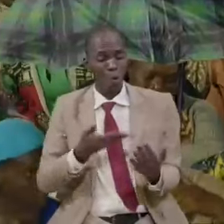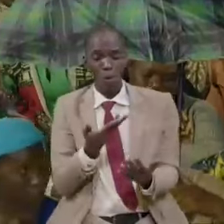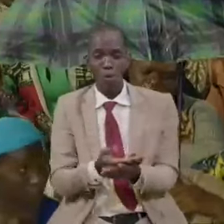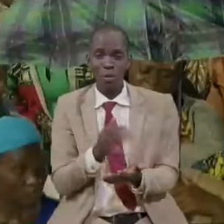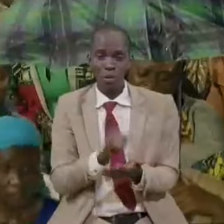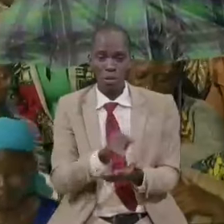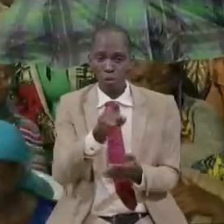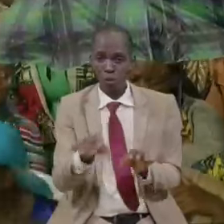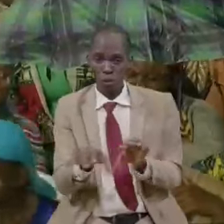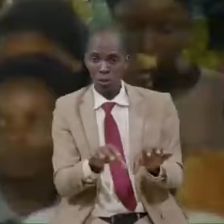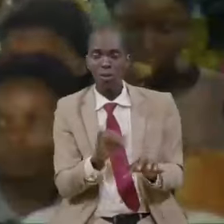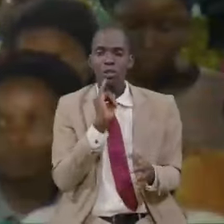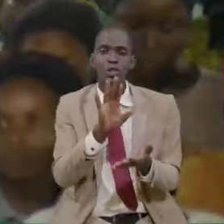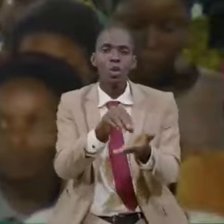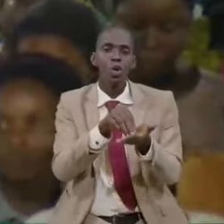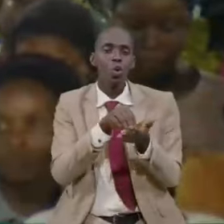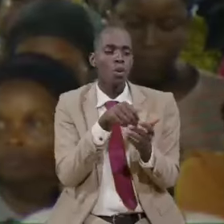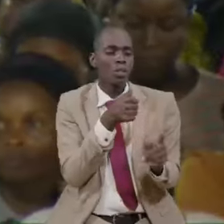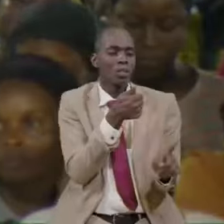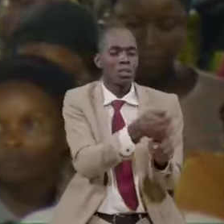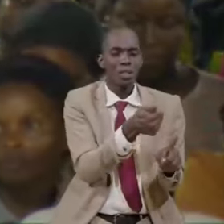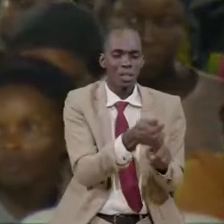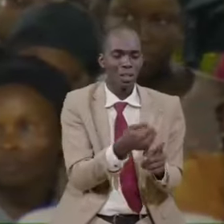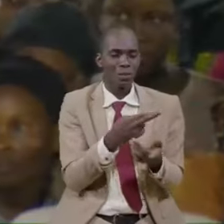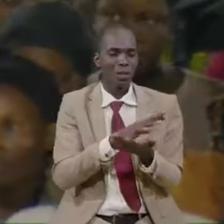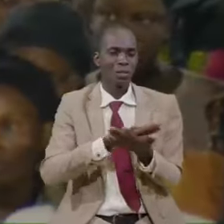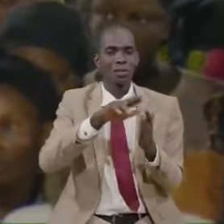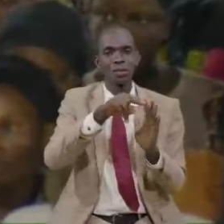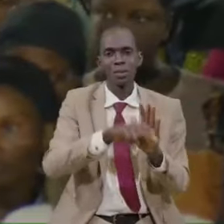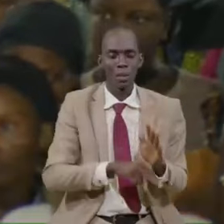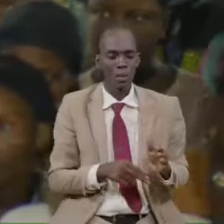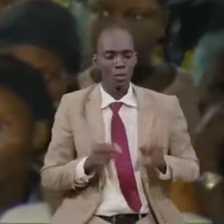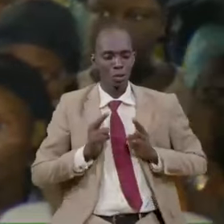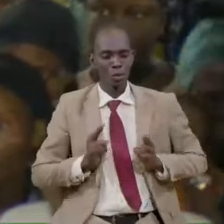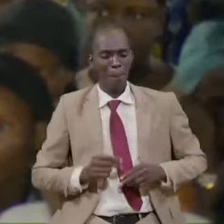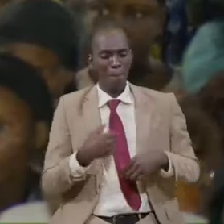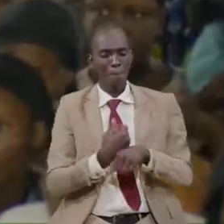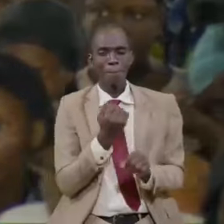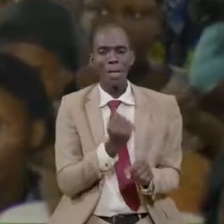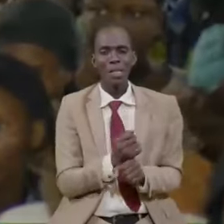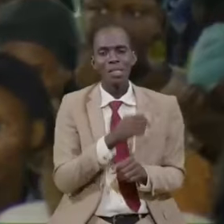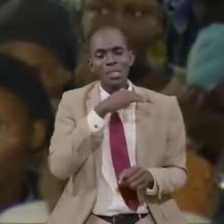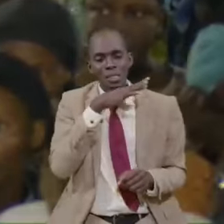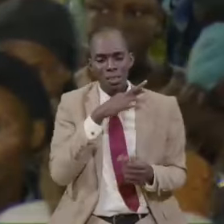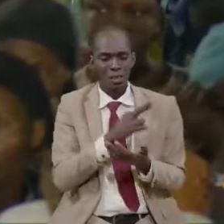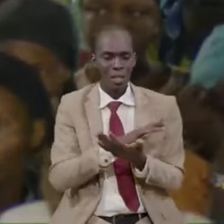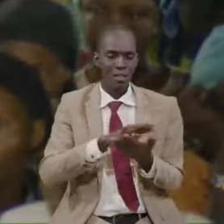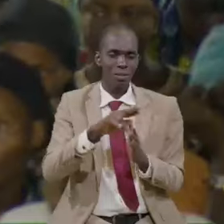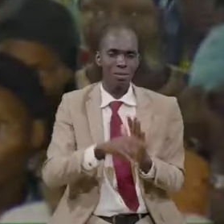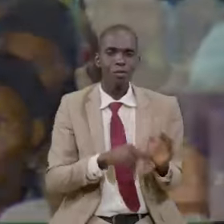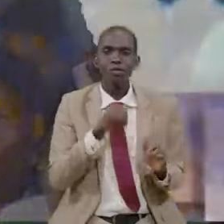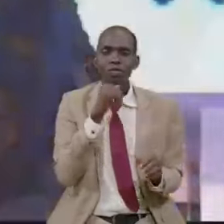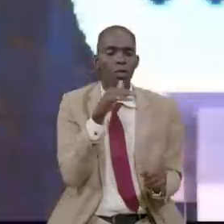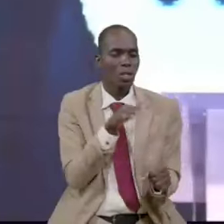self-righteousness, soiled righteousness, insufficient righteousness. It's when you come to Christ and